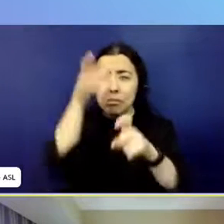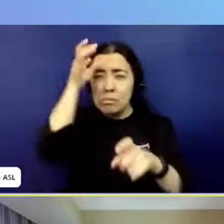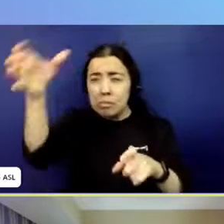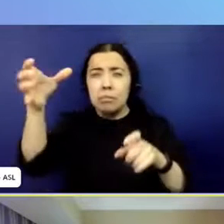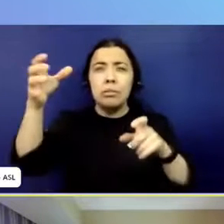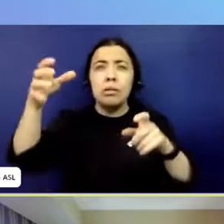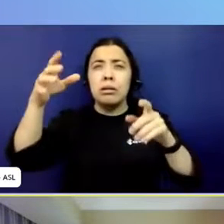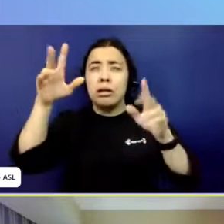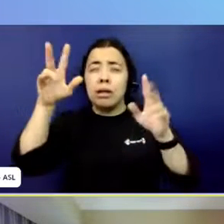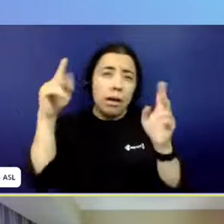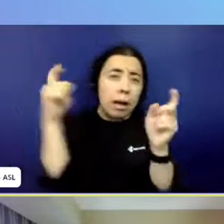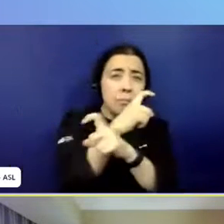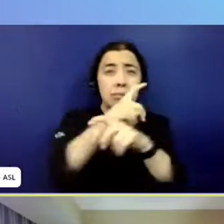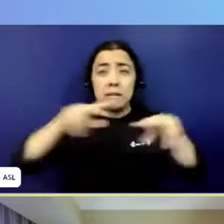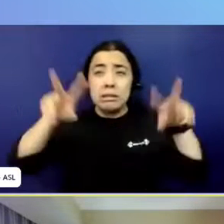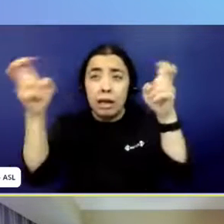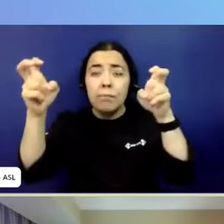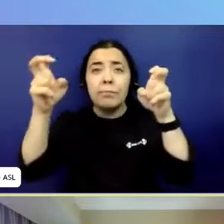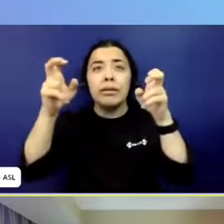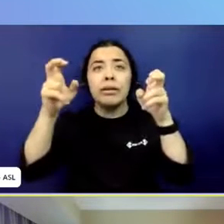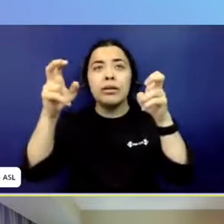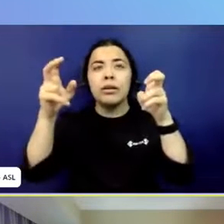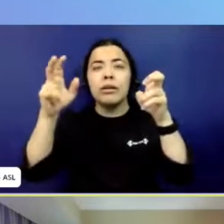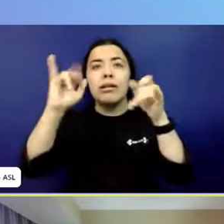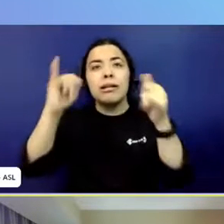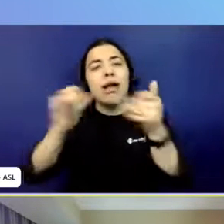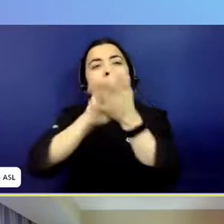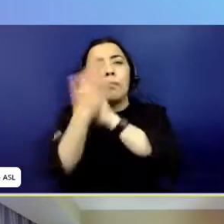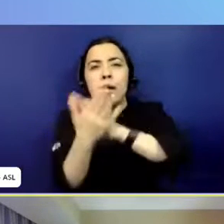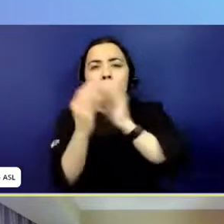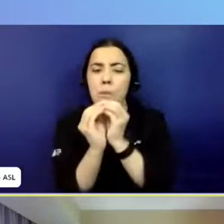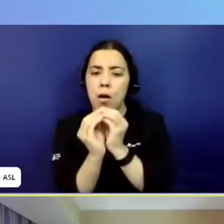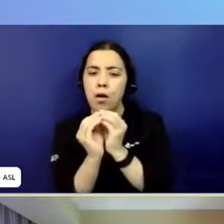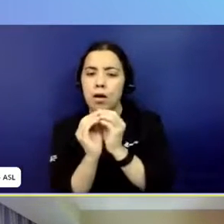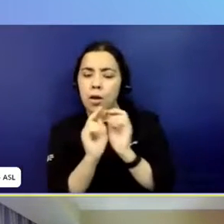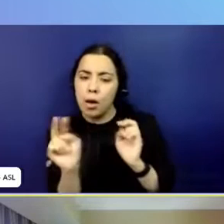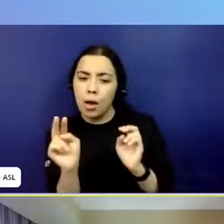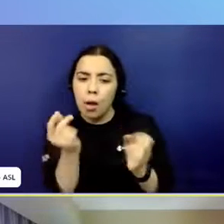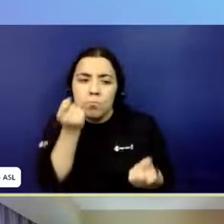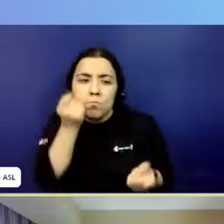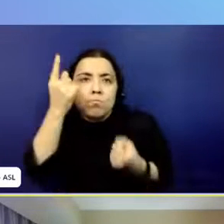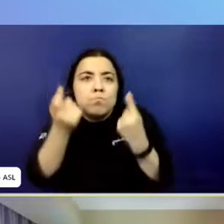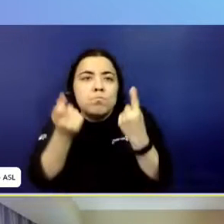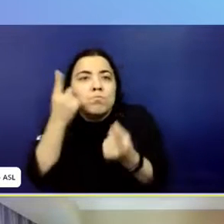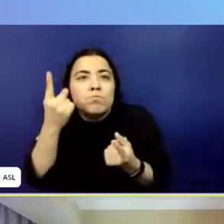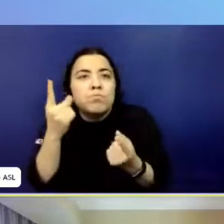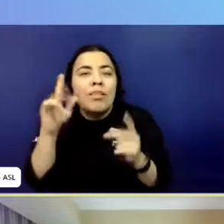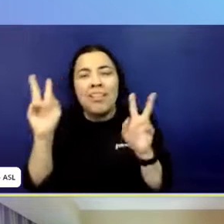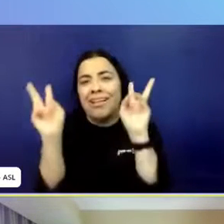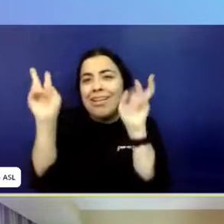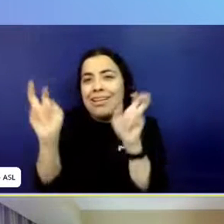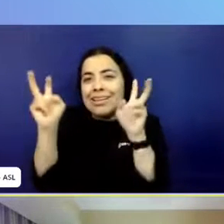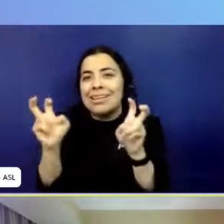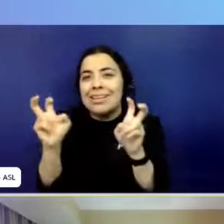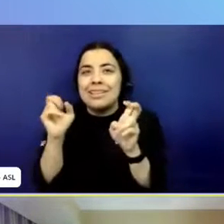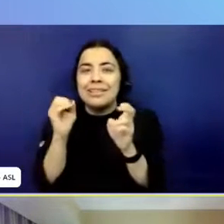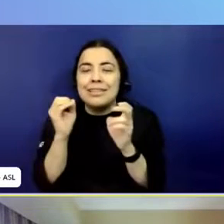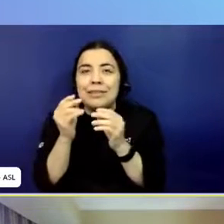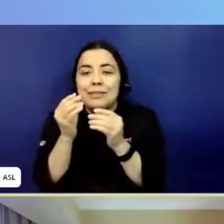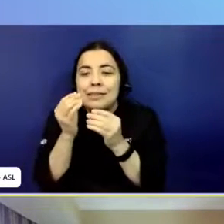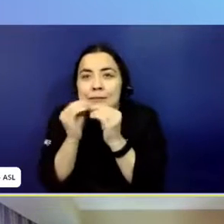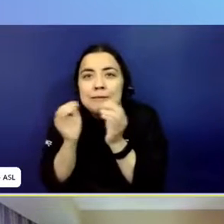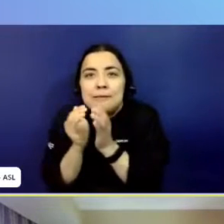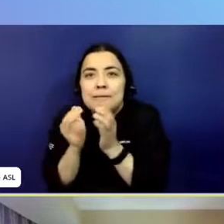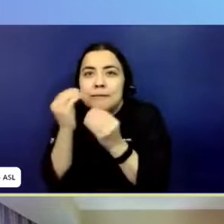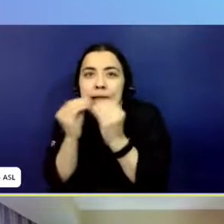or snack-sized learning. And you can eat more snacks throughout the day than one big